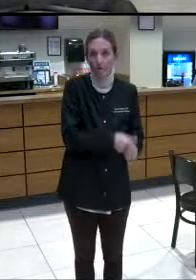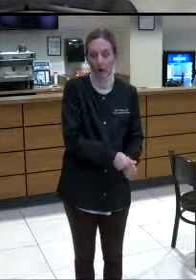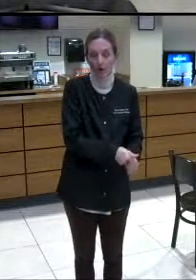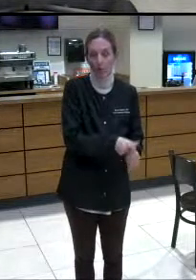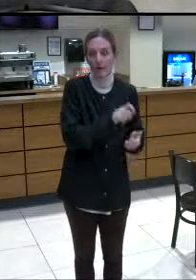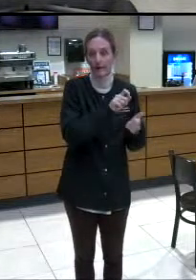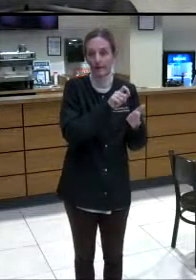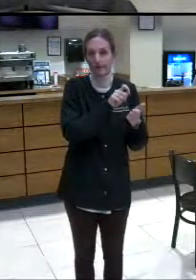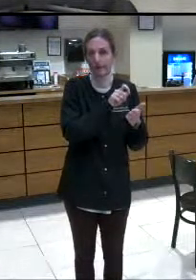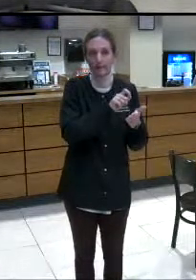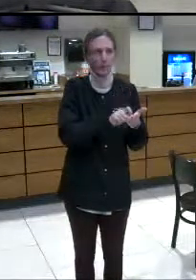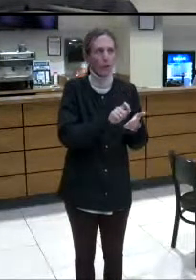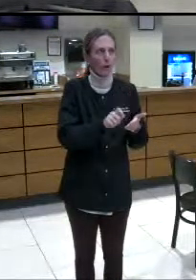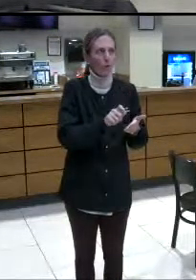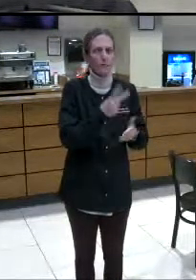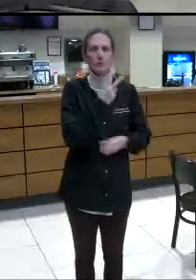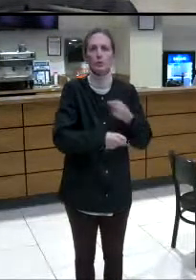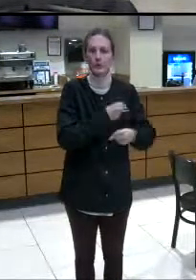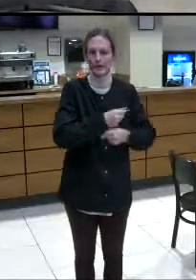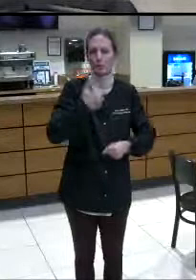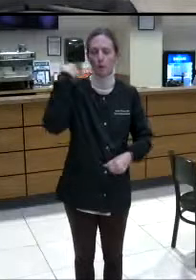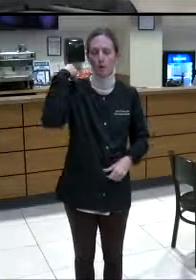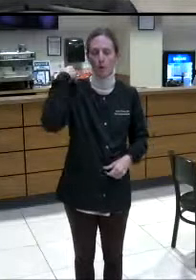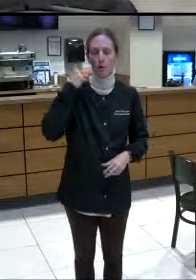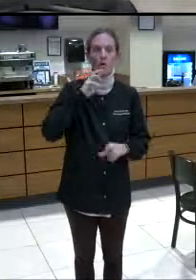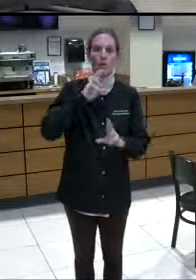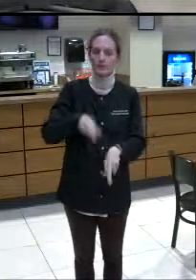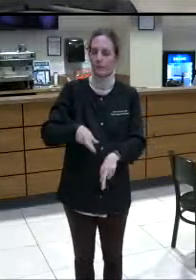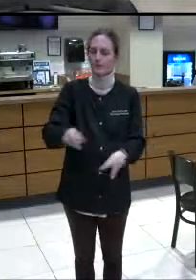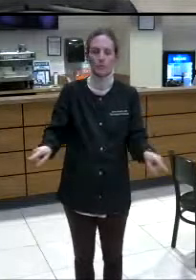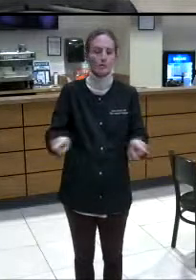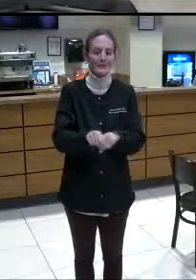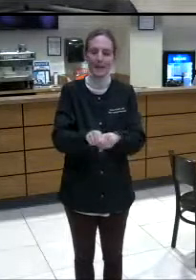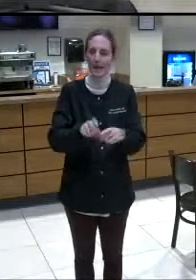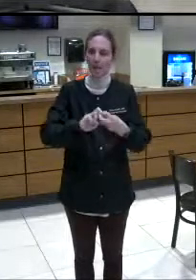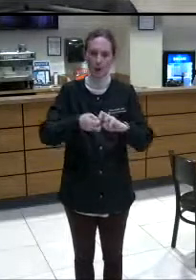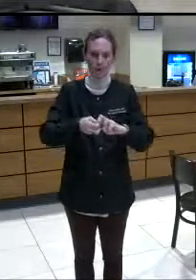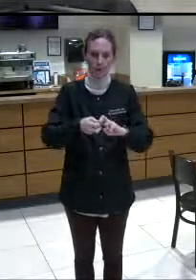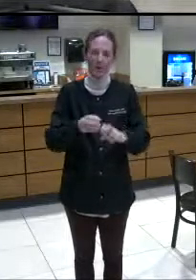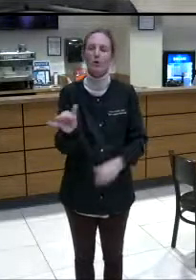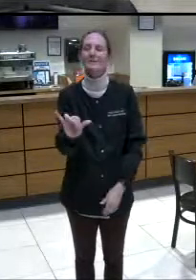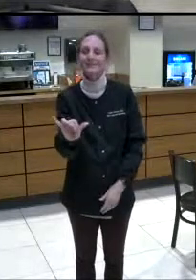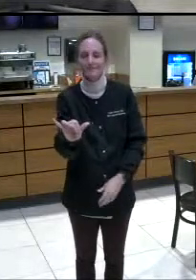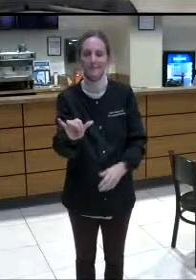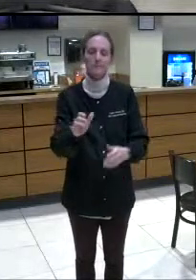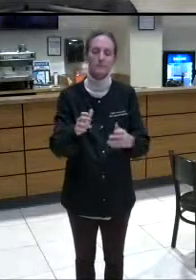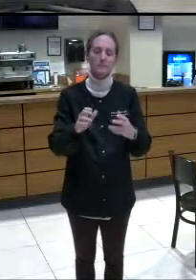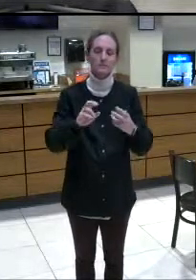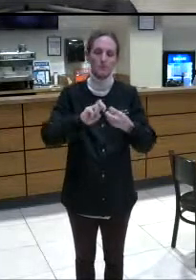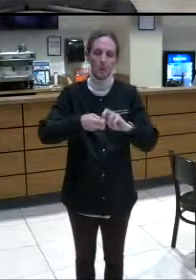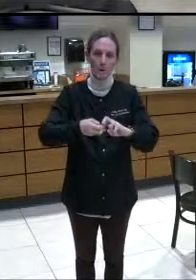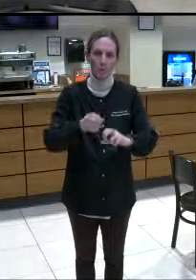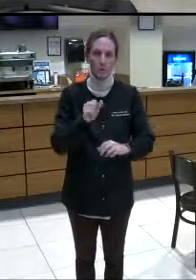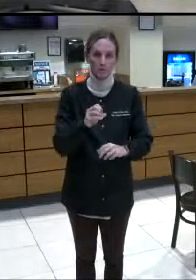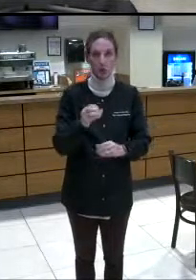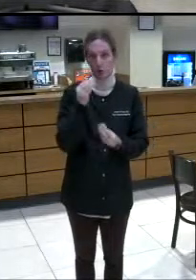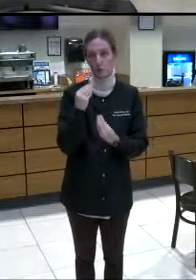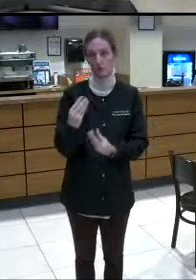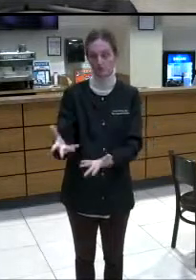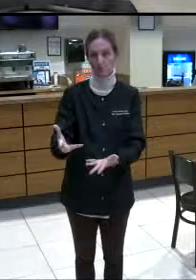wrote almost 2 years ago in response to the same sort of problem. So I can just assure you that we are following those